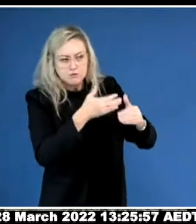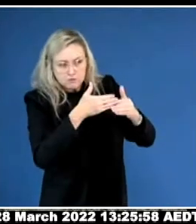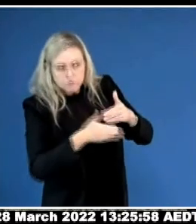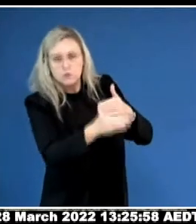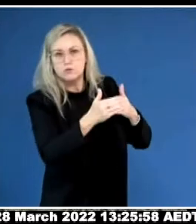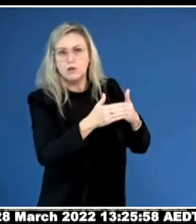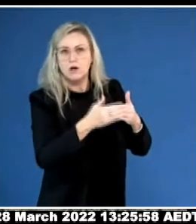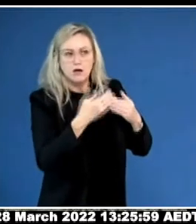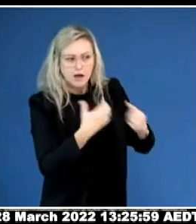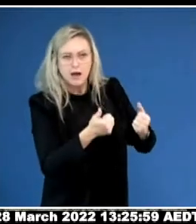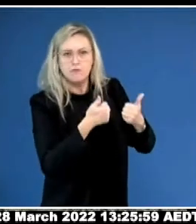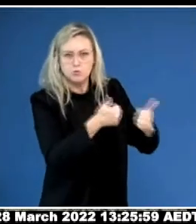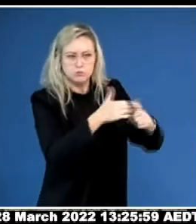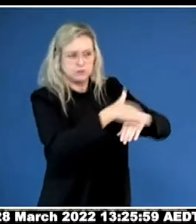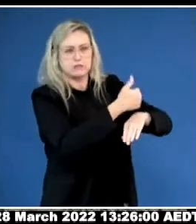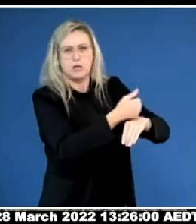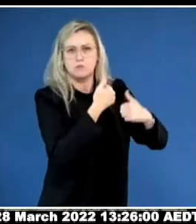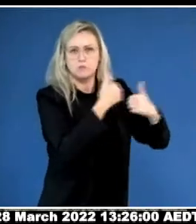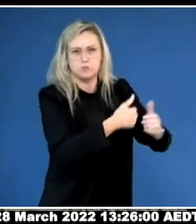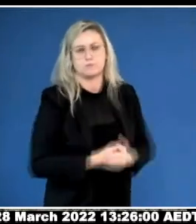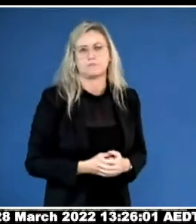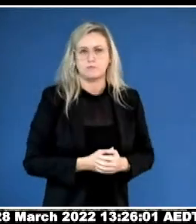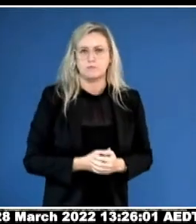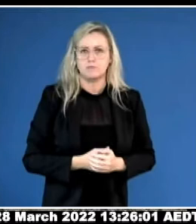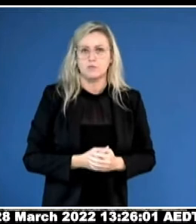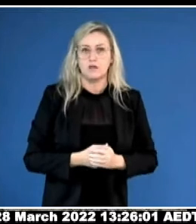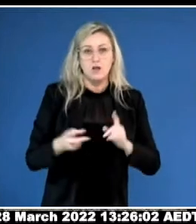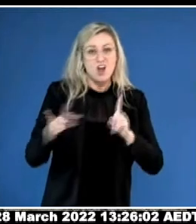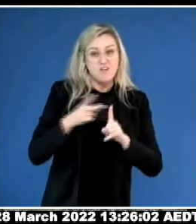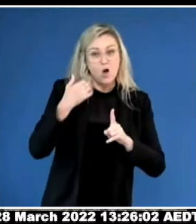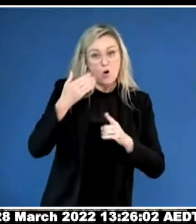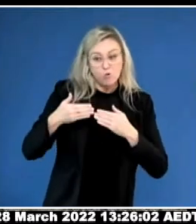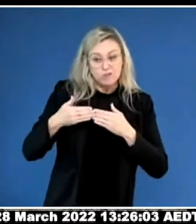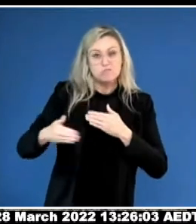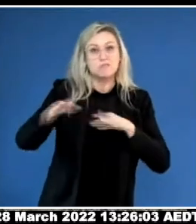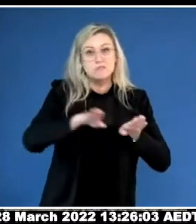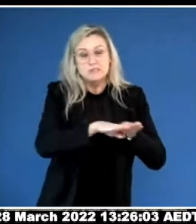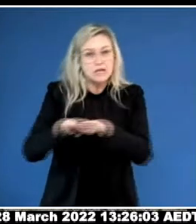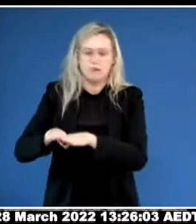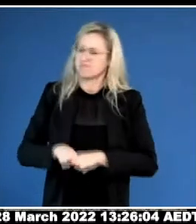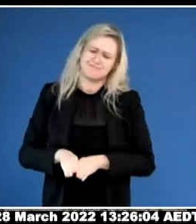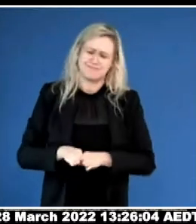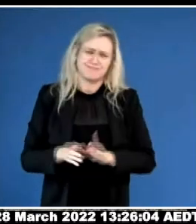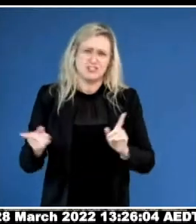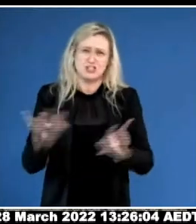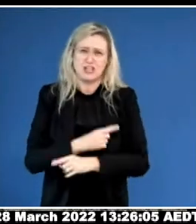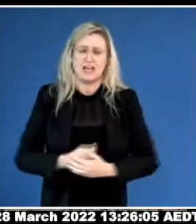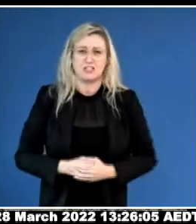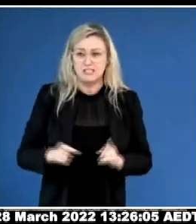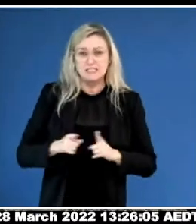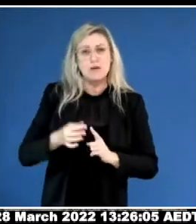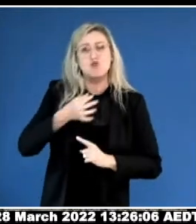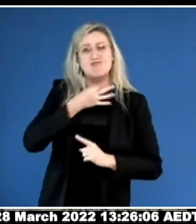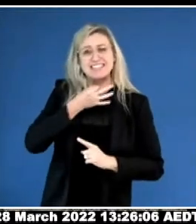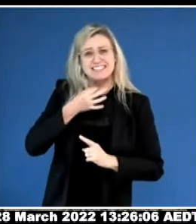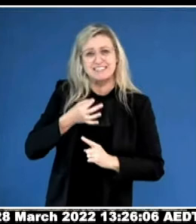Violence isn't static, and we know that these things change. And the other thing we understand is that we know that risk changes for an individual over time. So